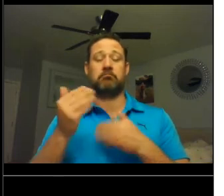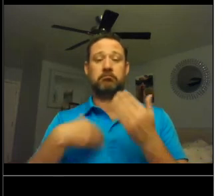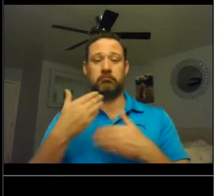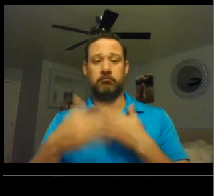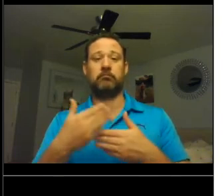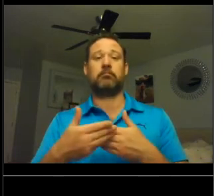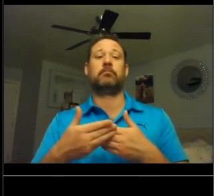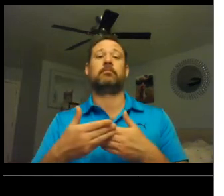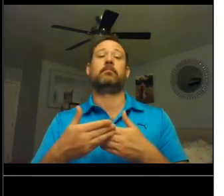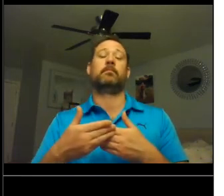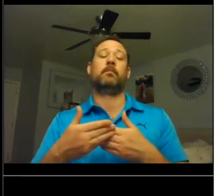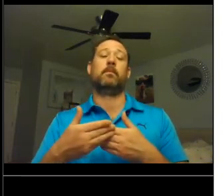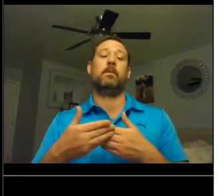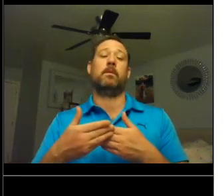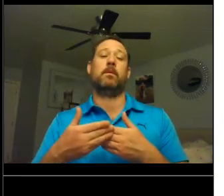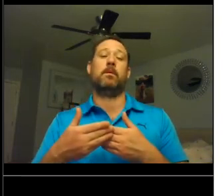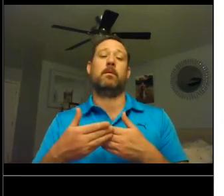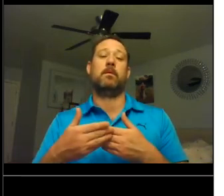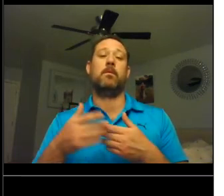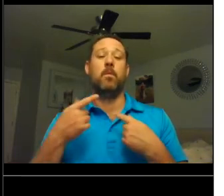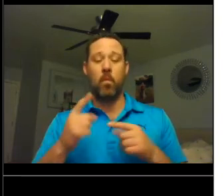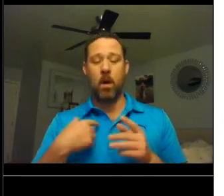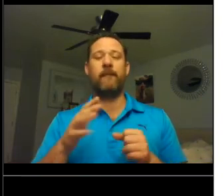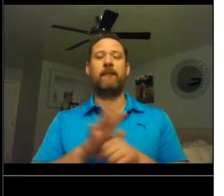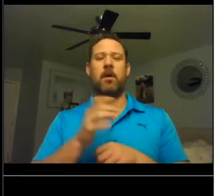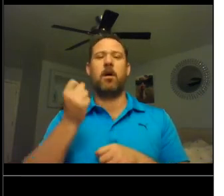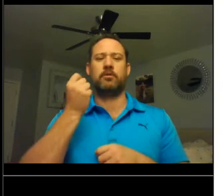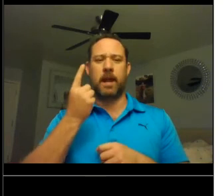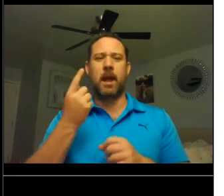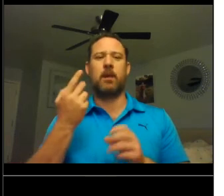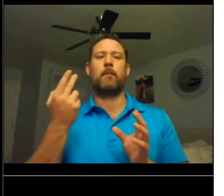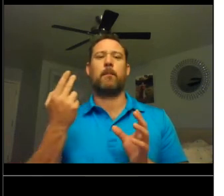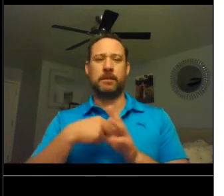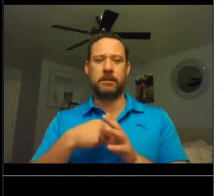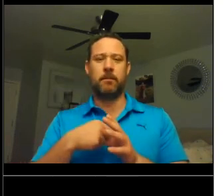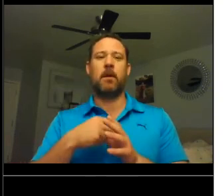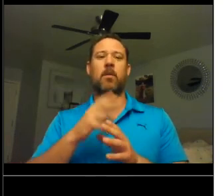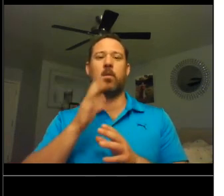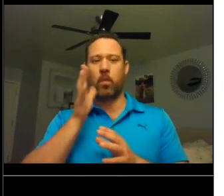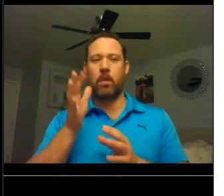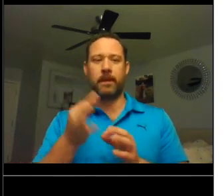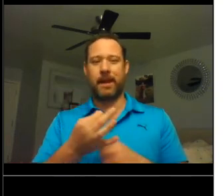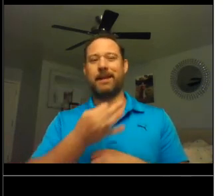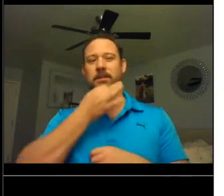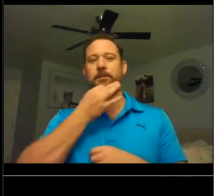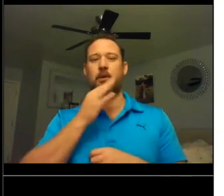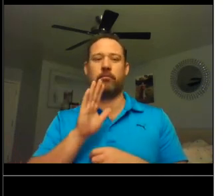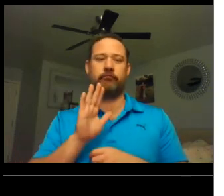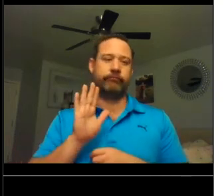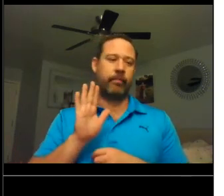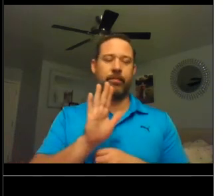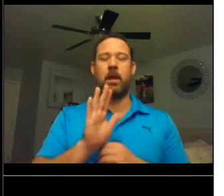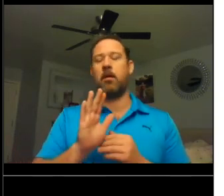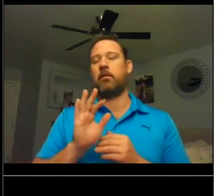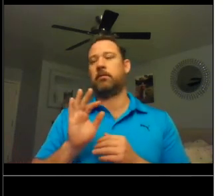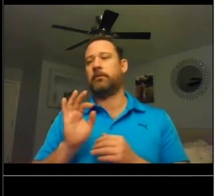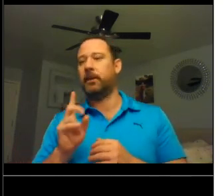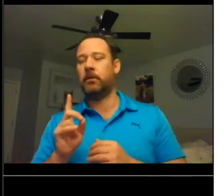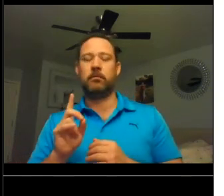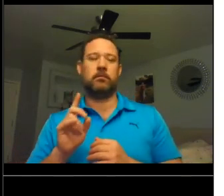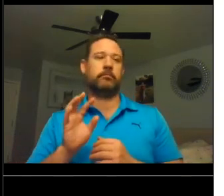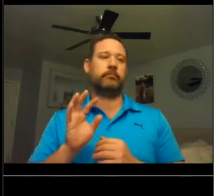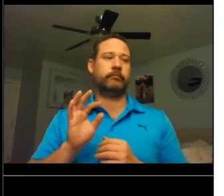while we fully understand that participants will be experts in their field around equity or